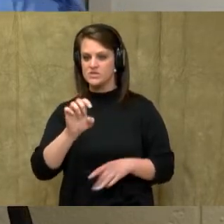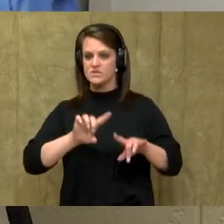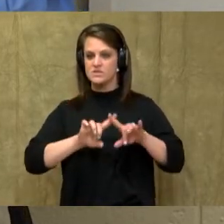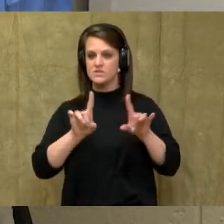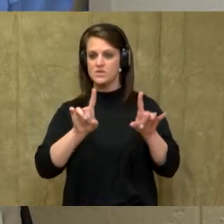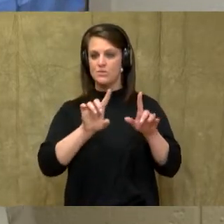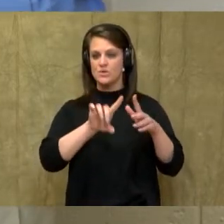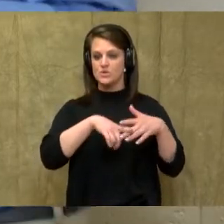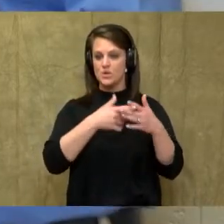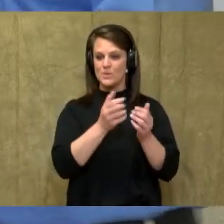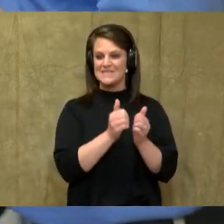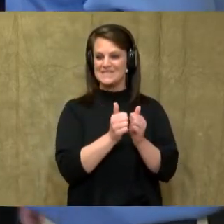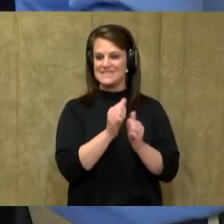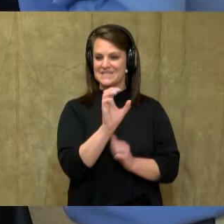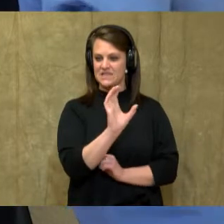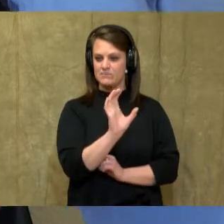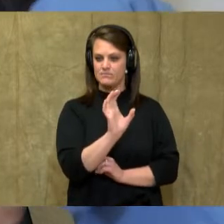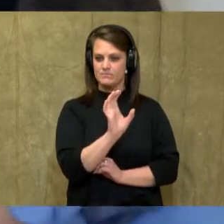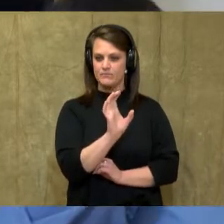going to return to C.